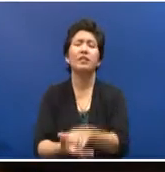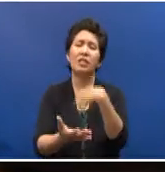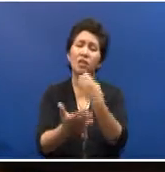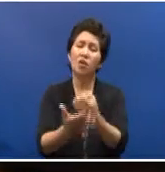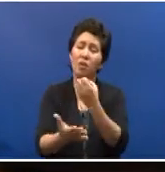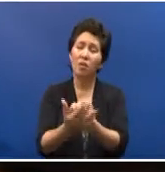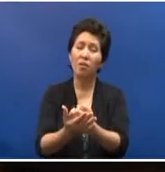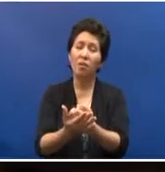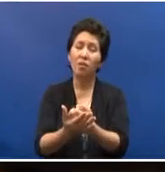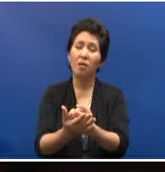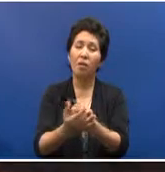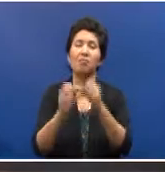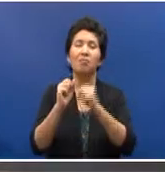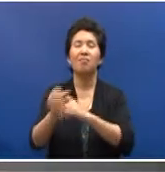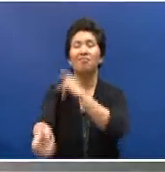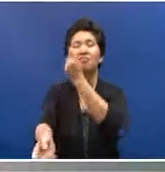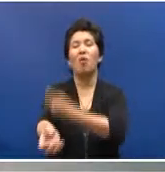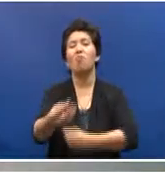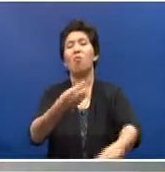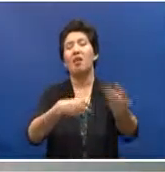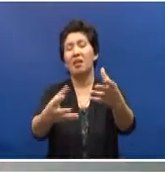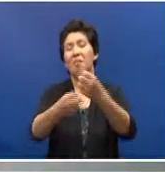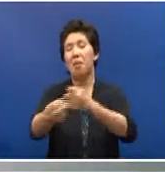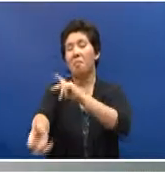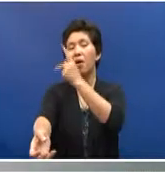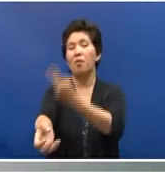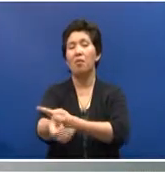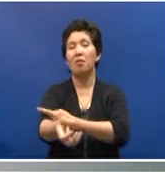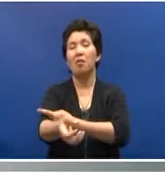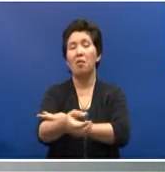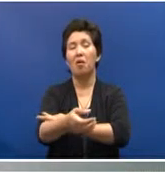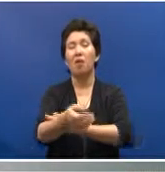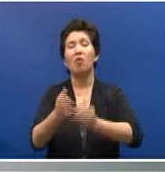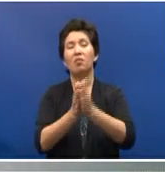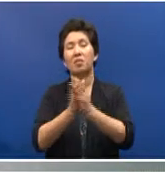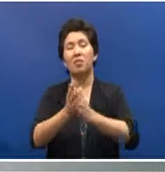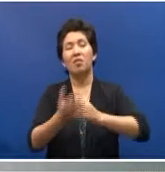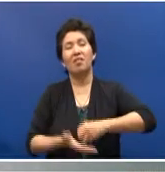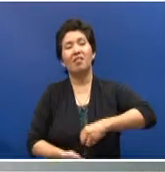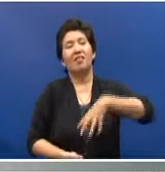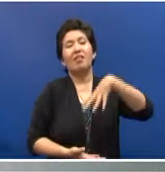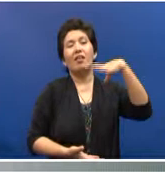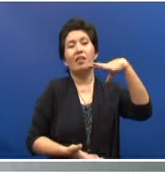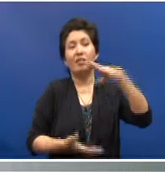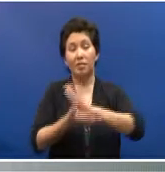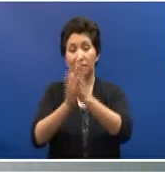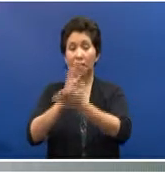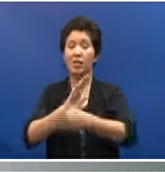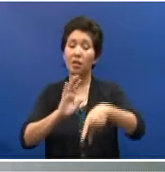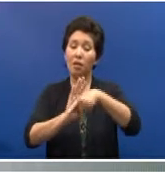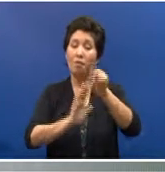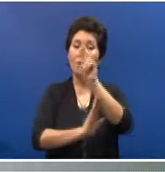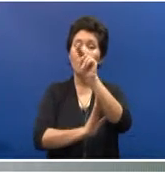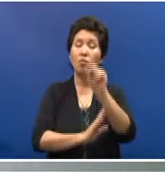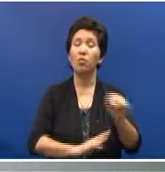economics will empower businessmen, and entrepreneurs by enabling them to predict the consumption